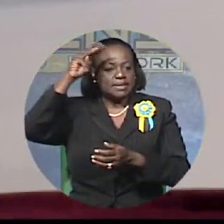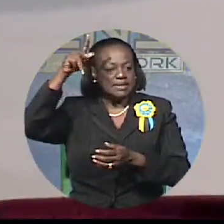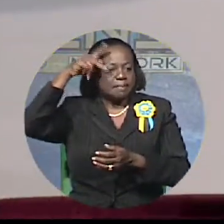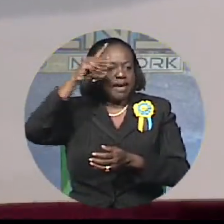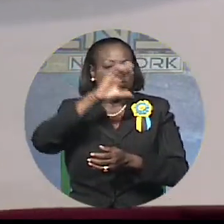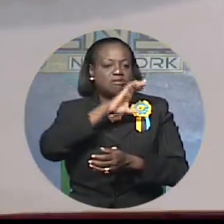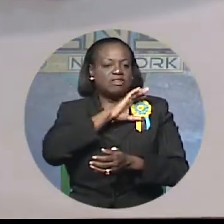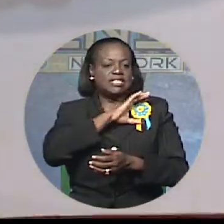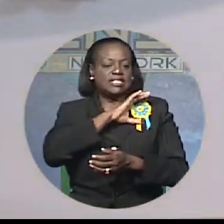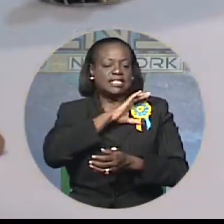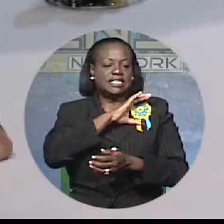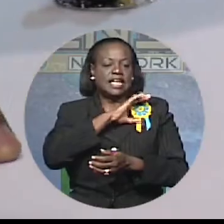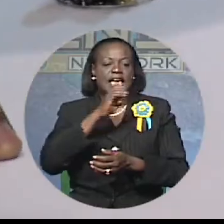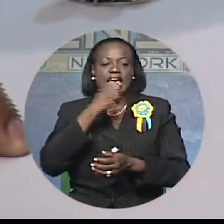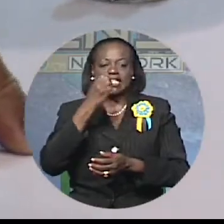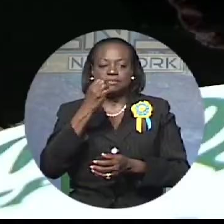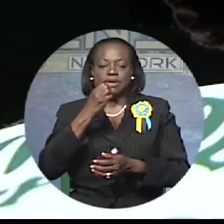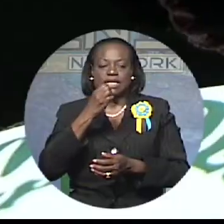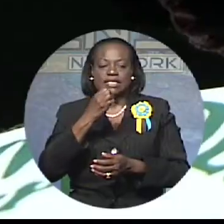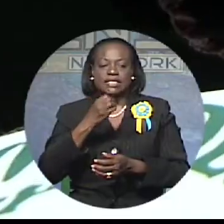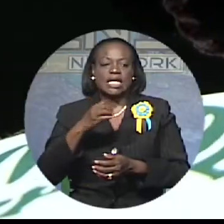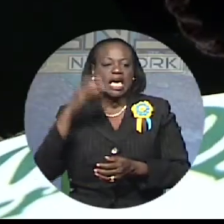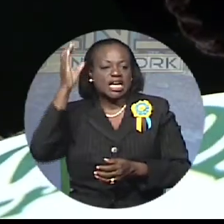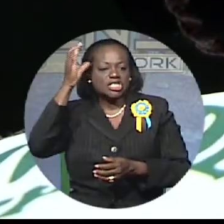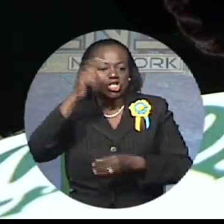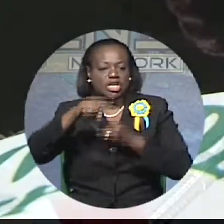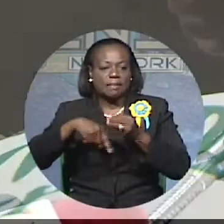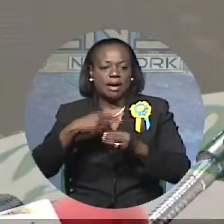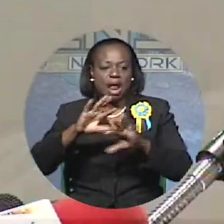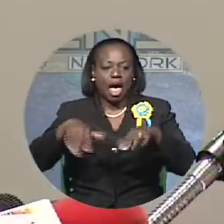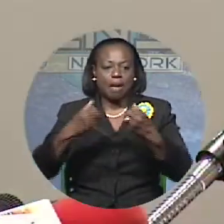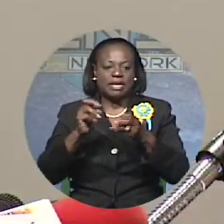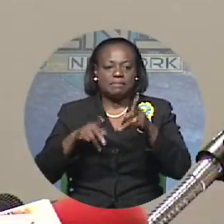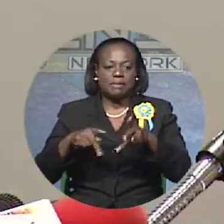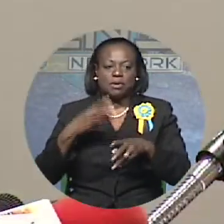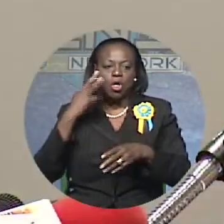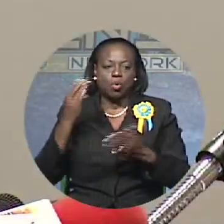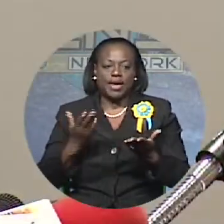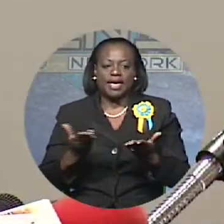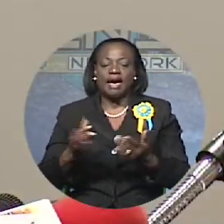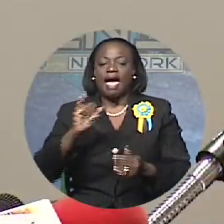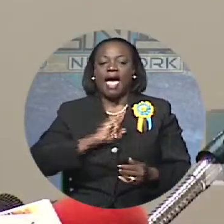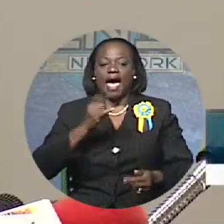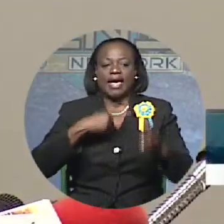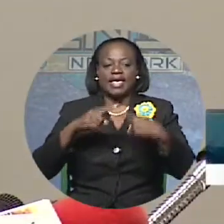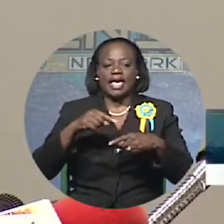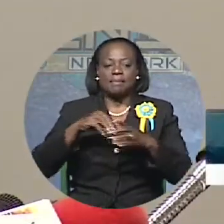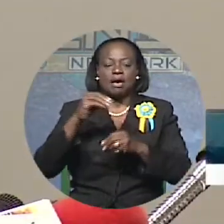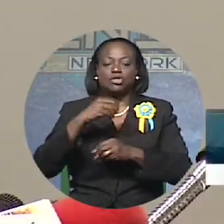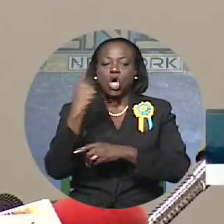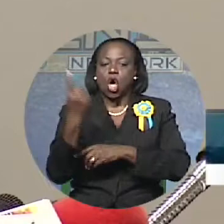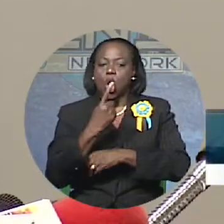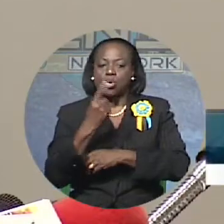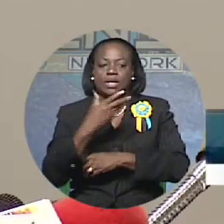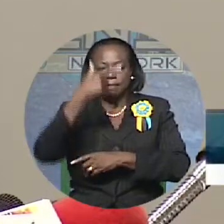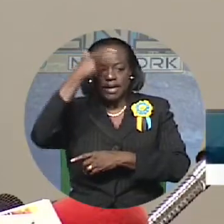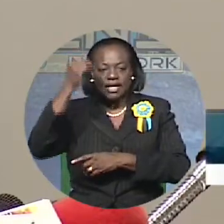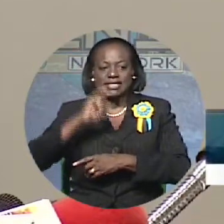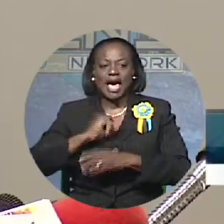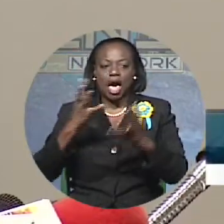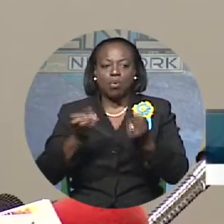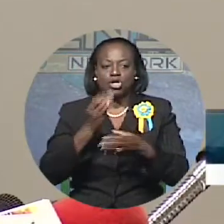Perry Christie expressed concern about the turnout. I came out only because I want to share